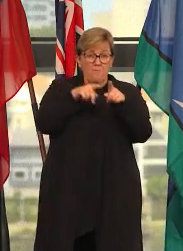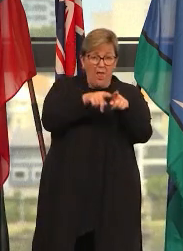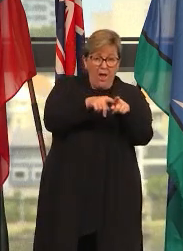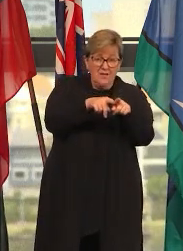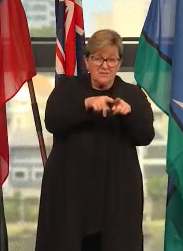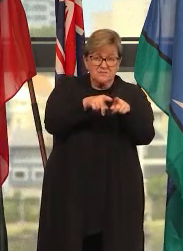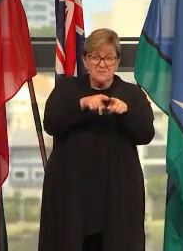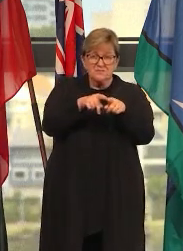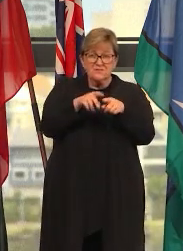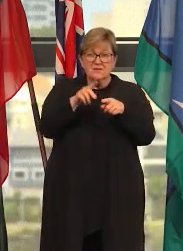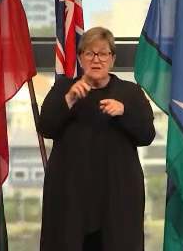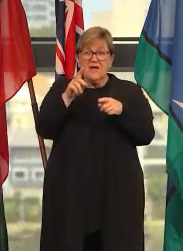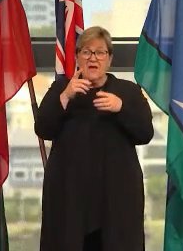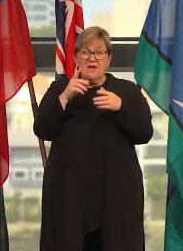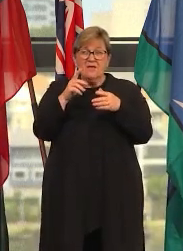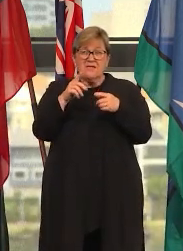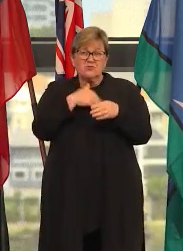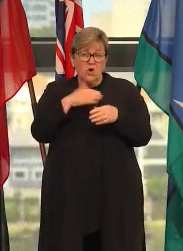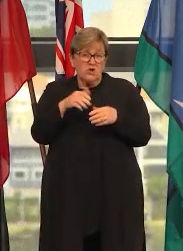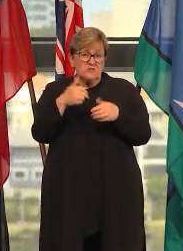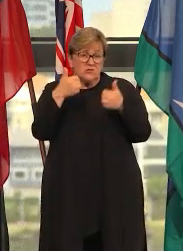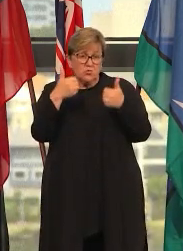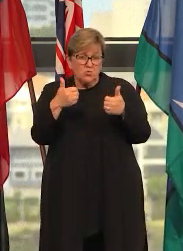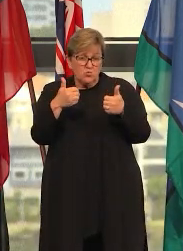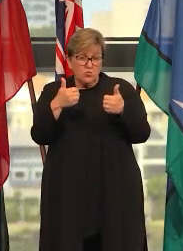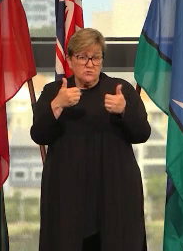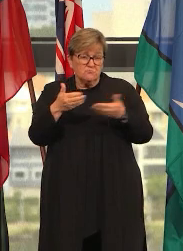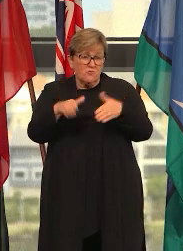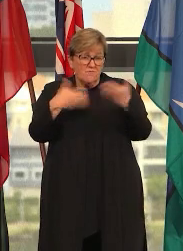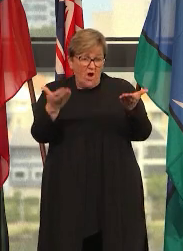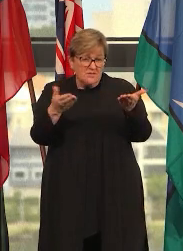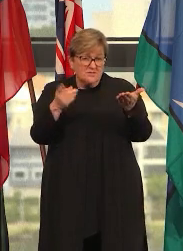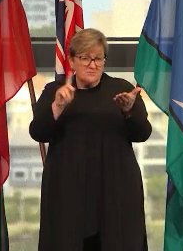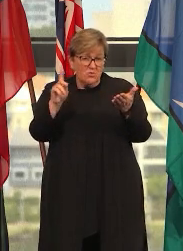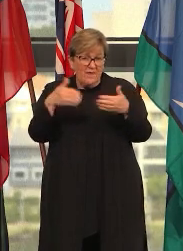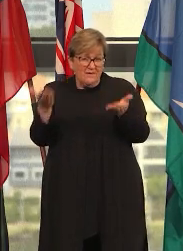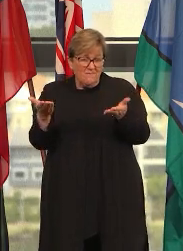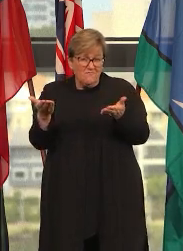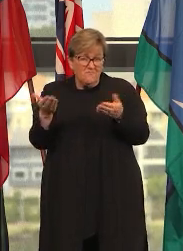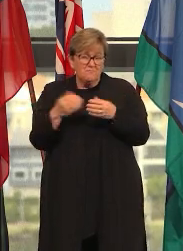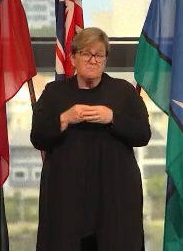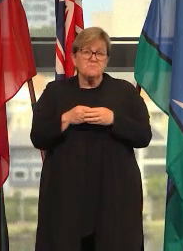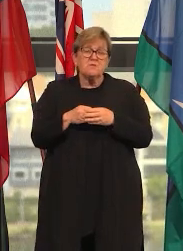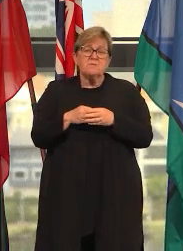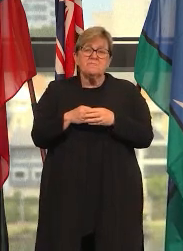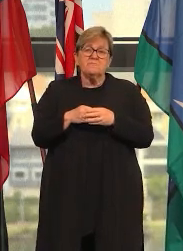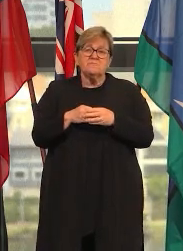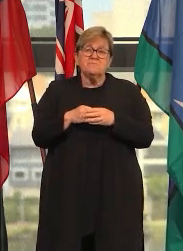invests margin? So I'll repeat the question. There's an eerie sense of more compliance ahead, mostly hurting good providers